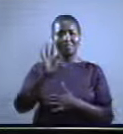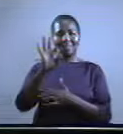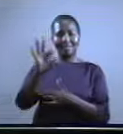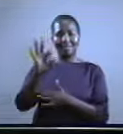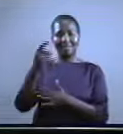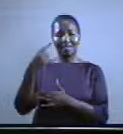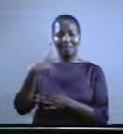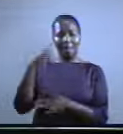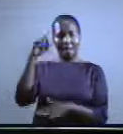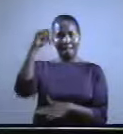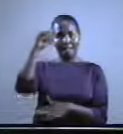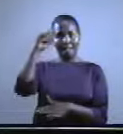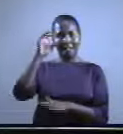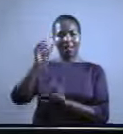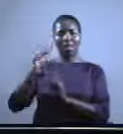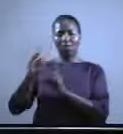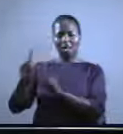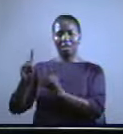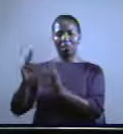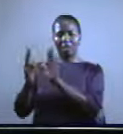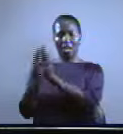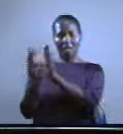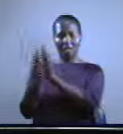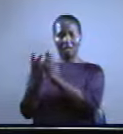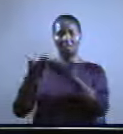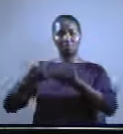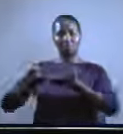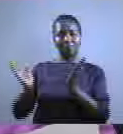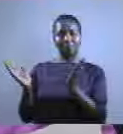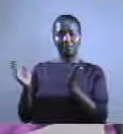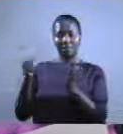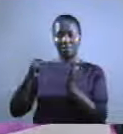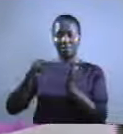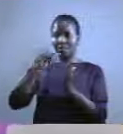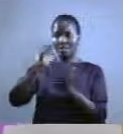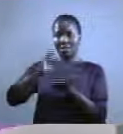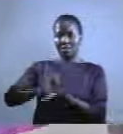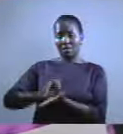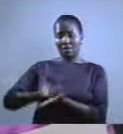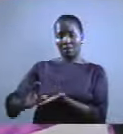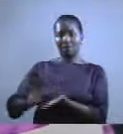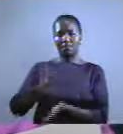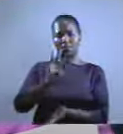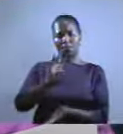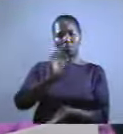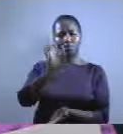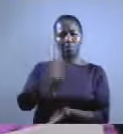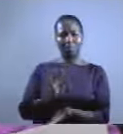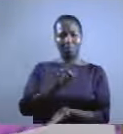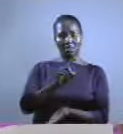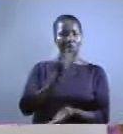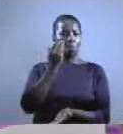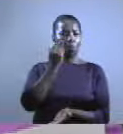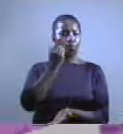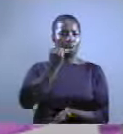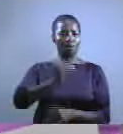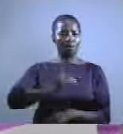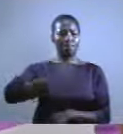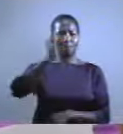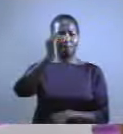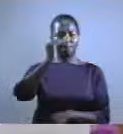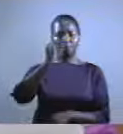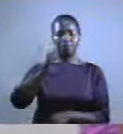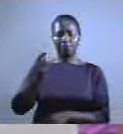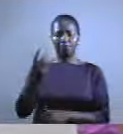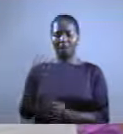was promulgated. The funding for Bantu children was 14% of that allocated for white children. Gardening was